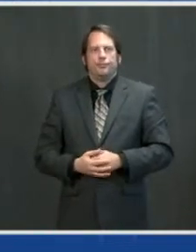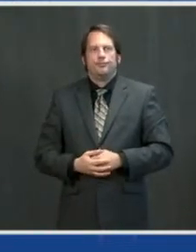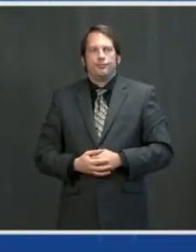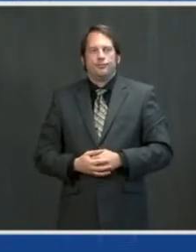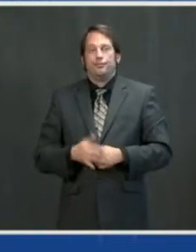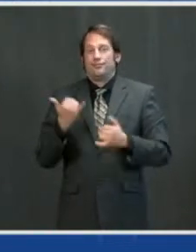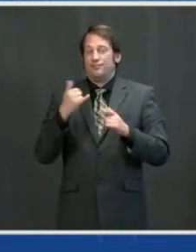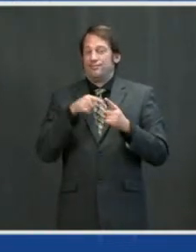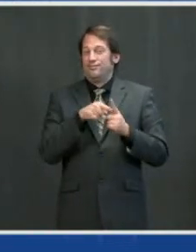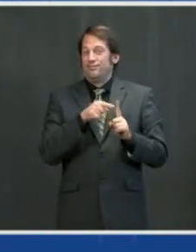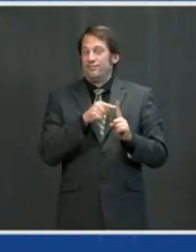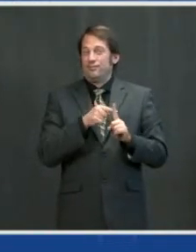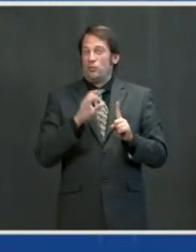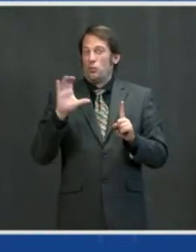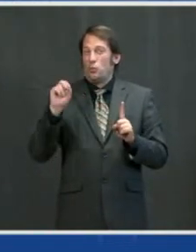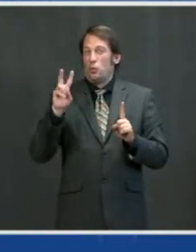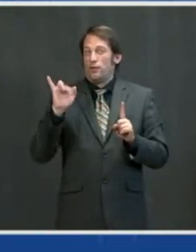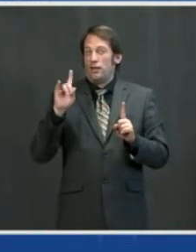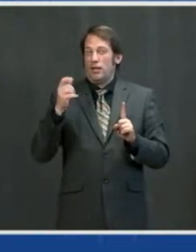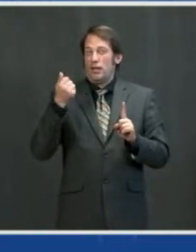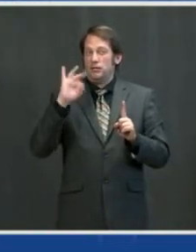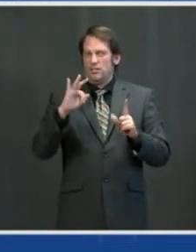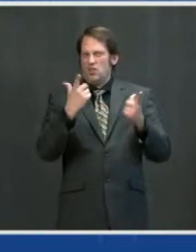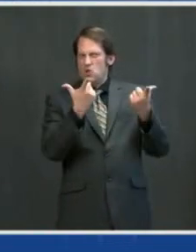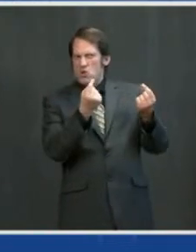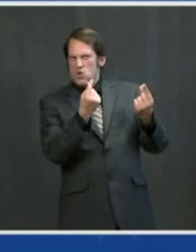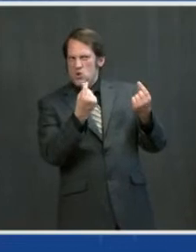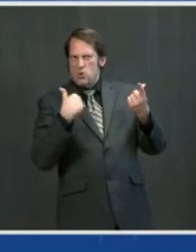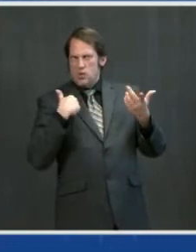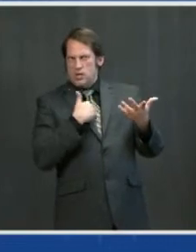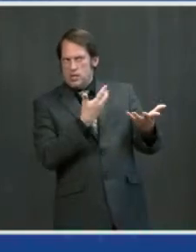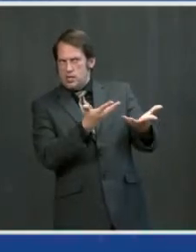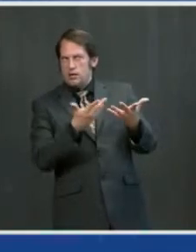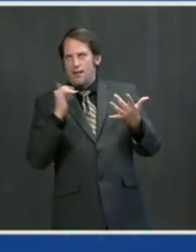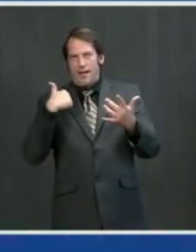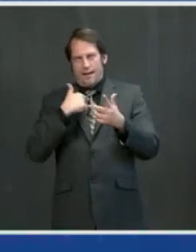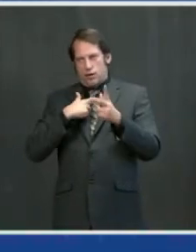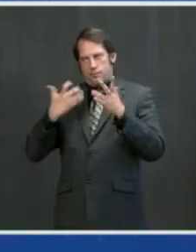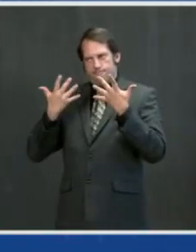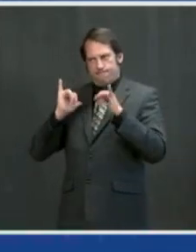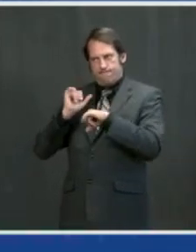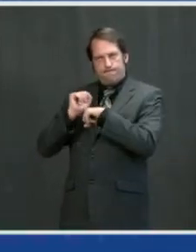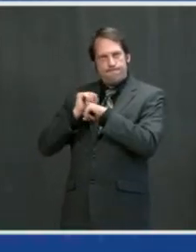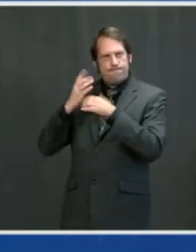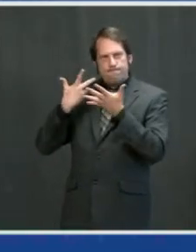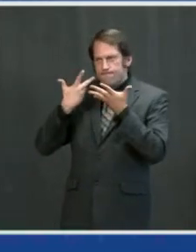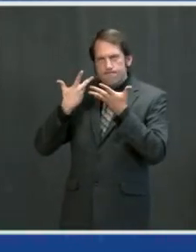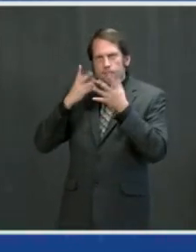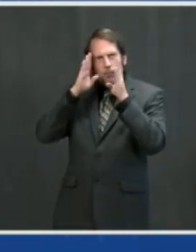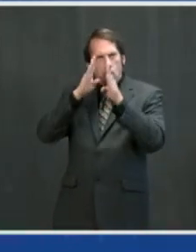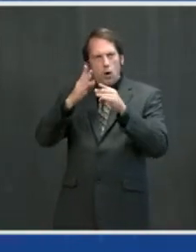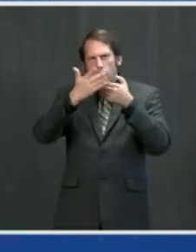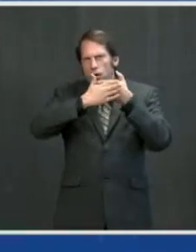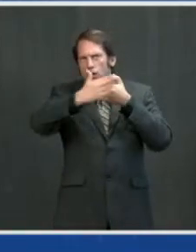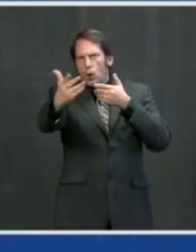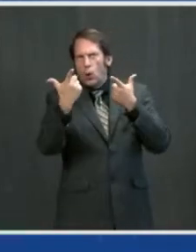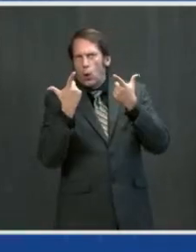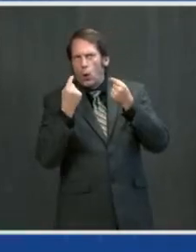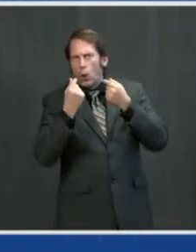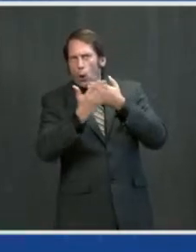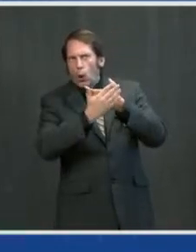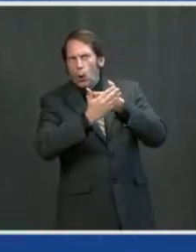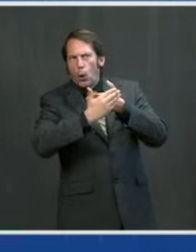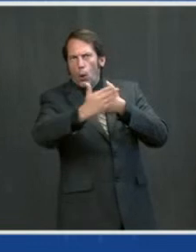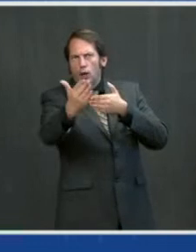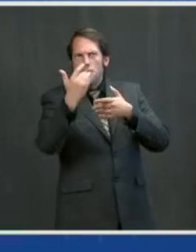to longer-term efforts, including the preparations for future similar incidents, we will